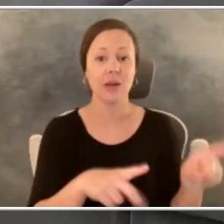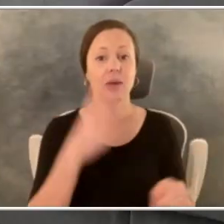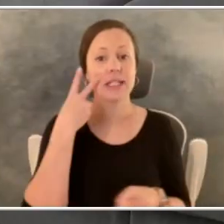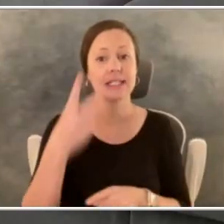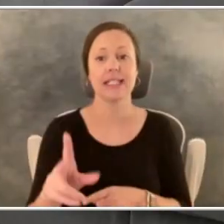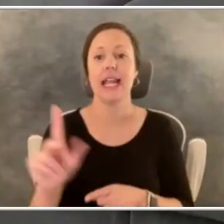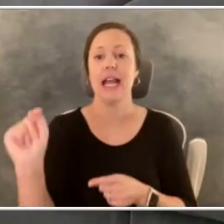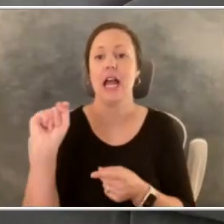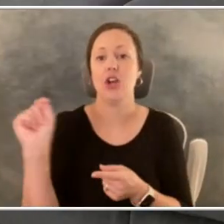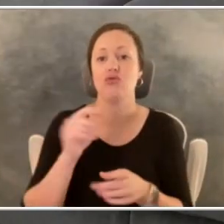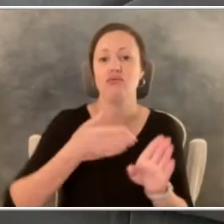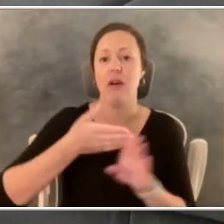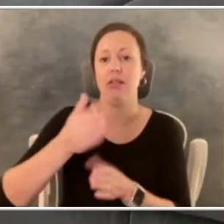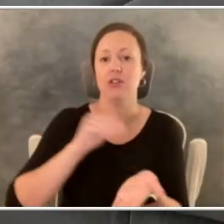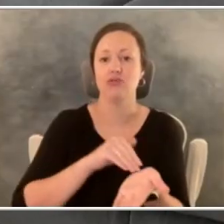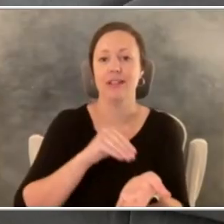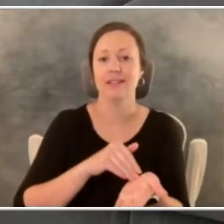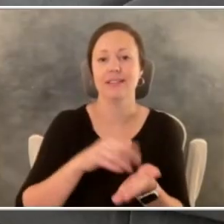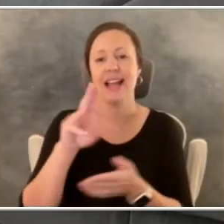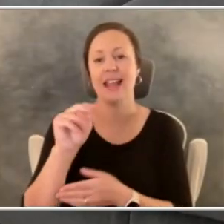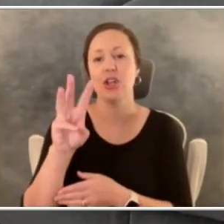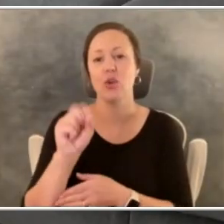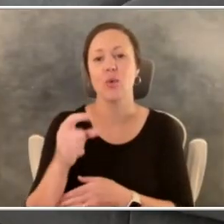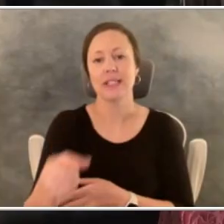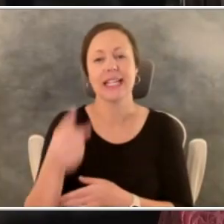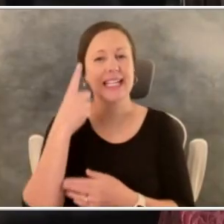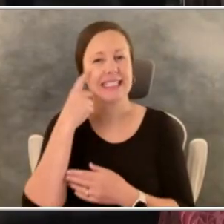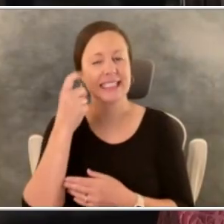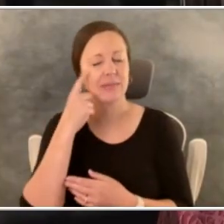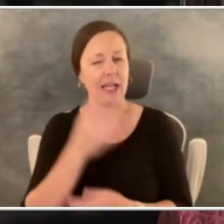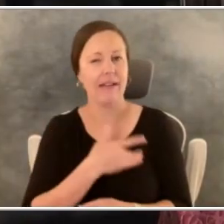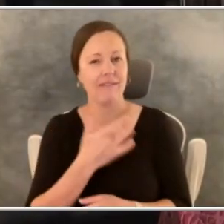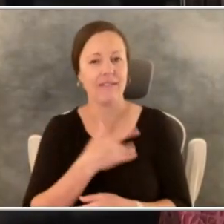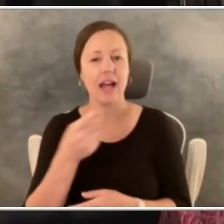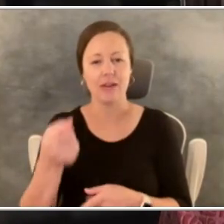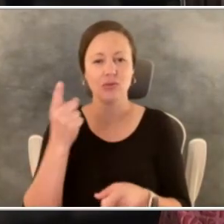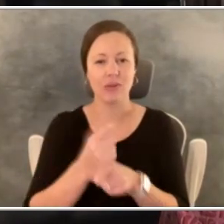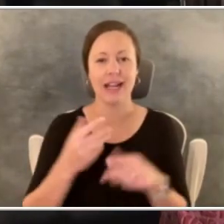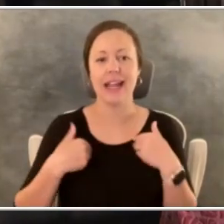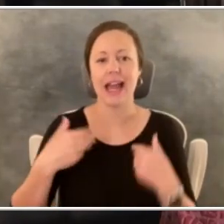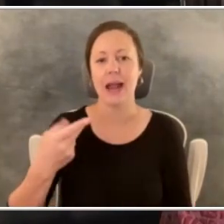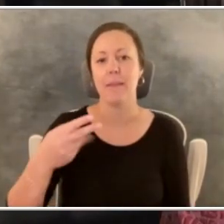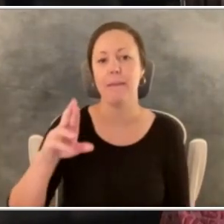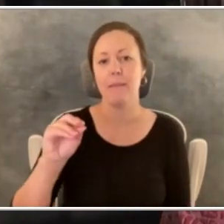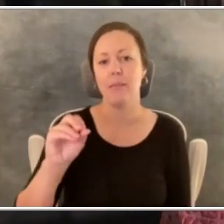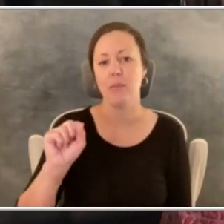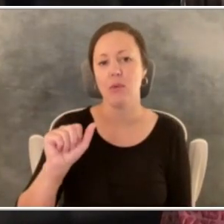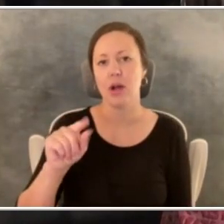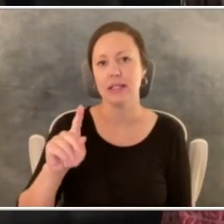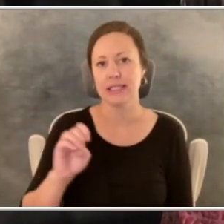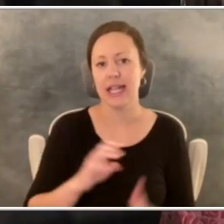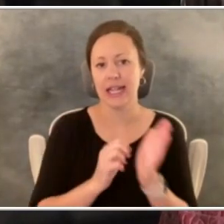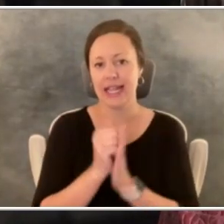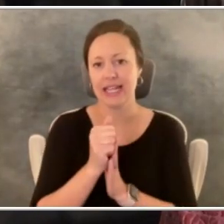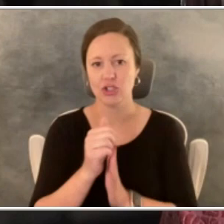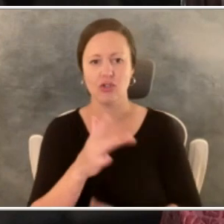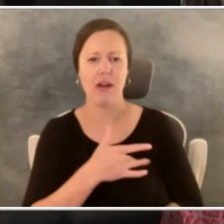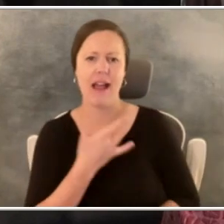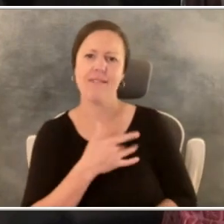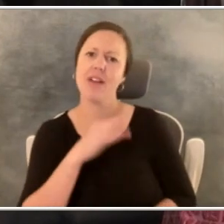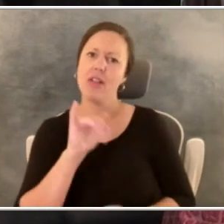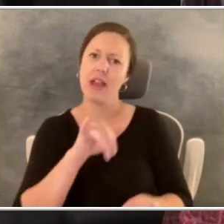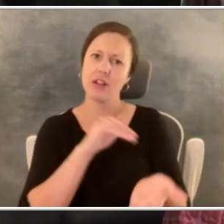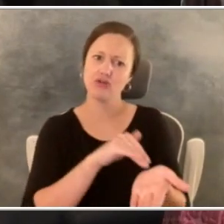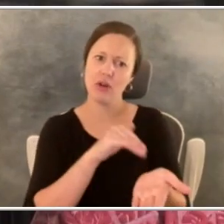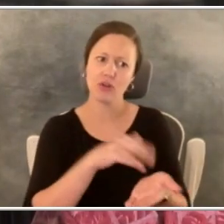what he had suspected. He had prostate cancer. I felt like the urologist I went and saw was really kind of pushing